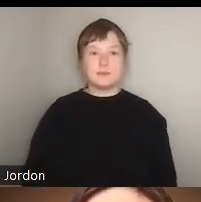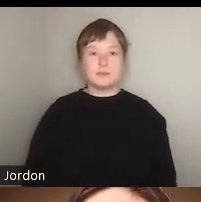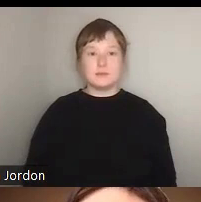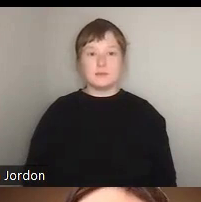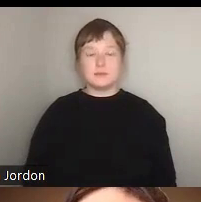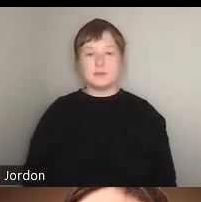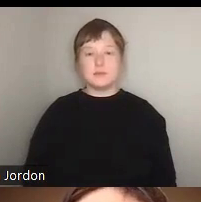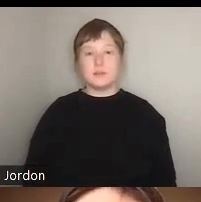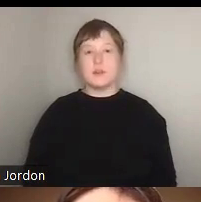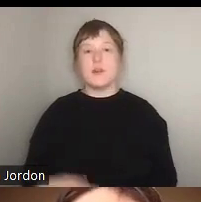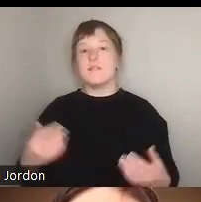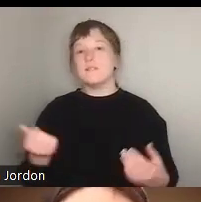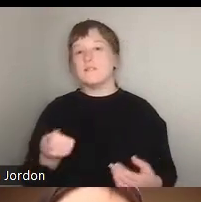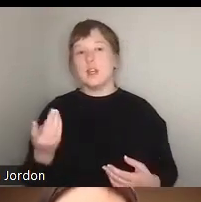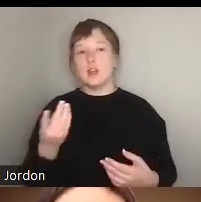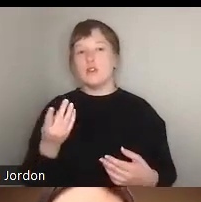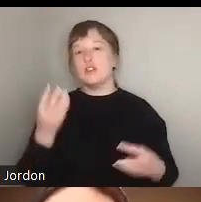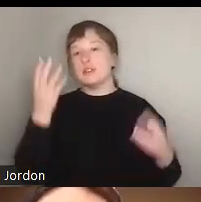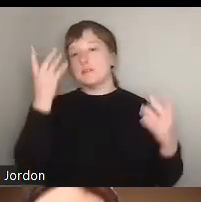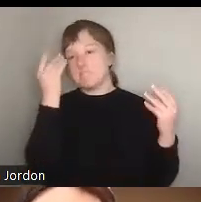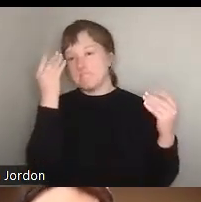So some considerations.